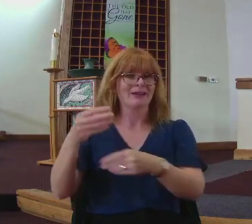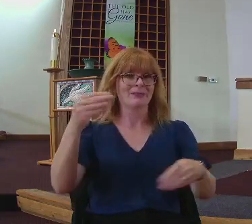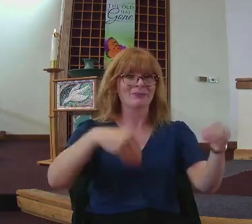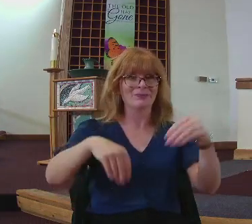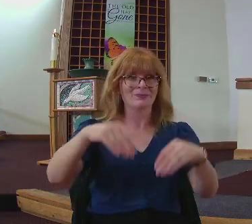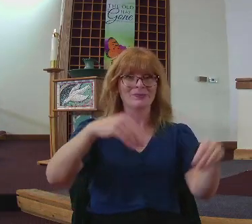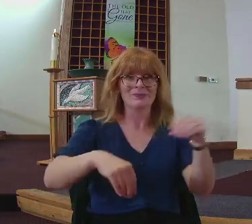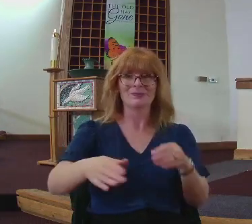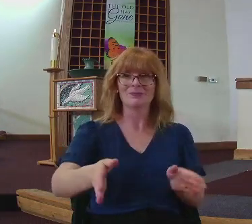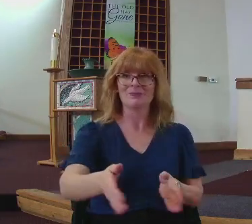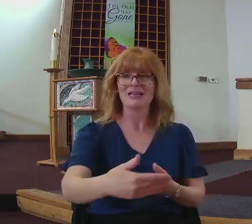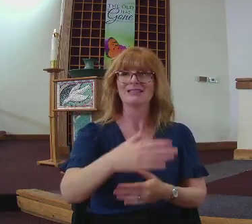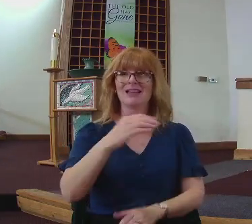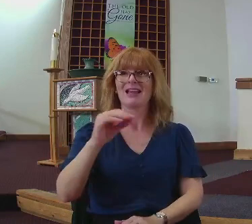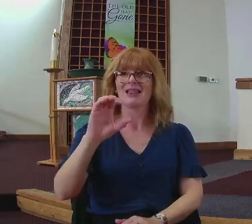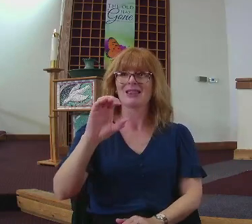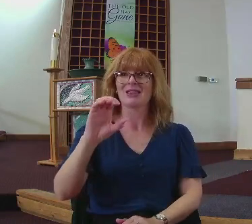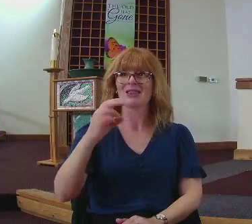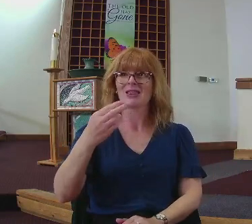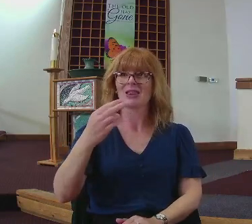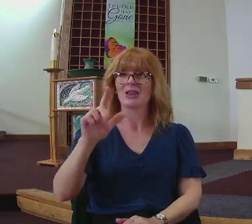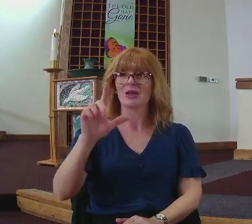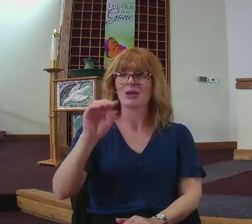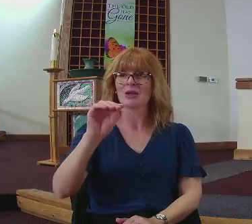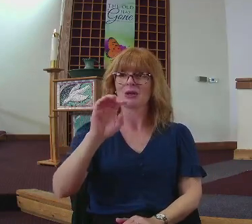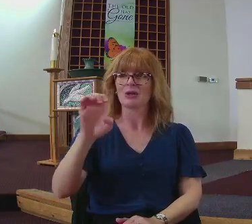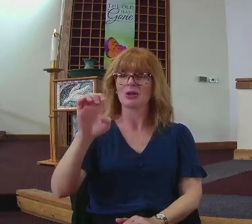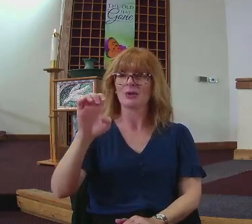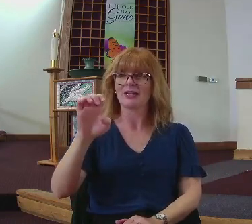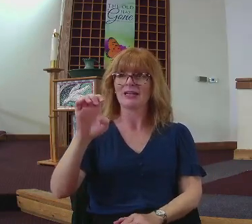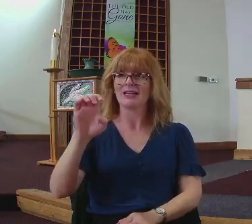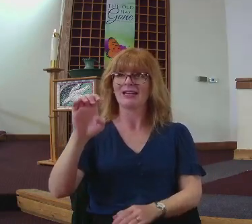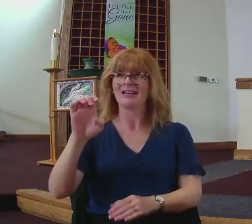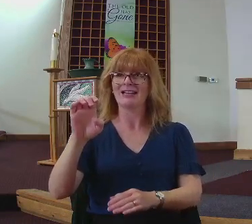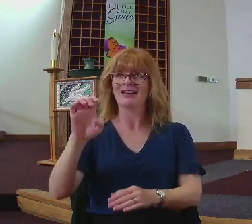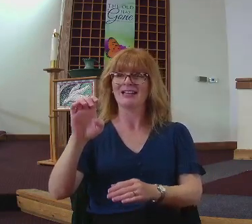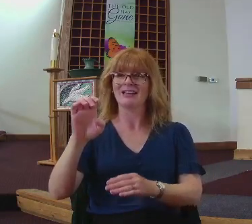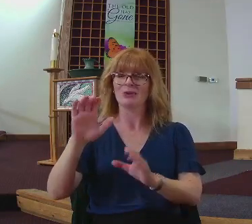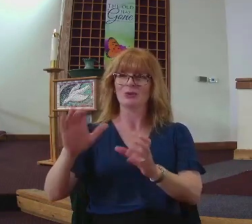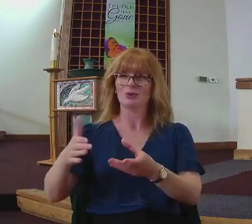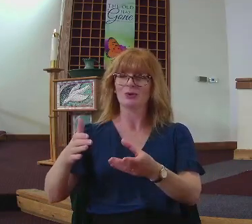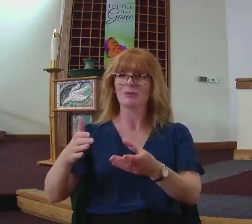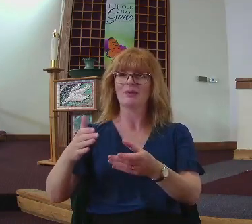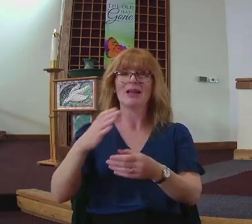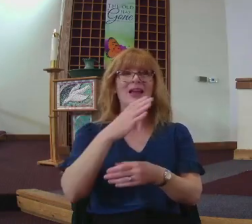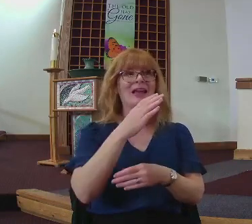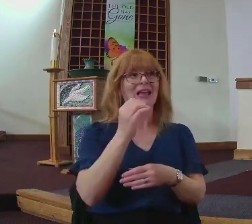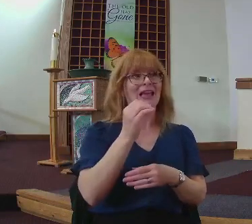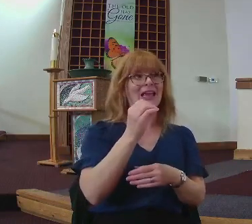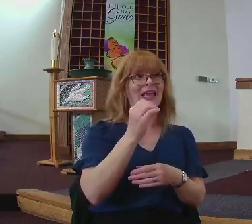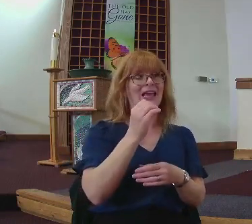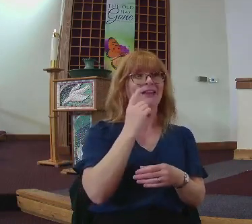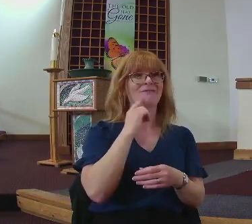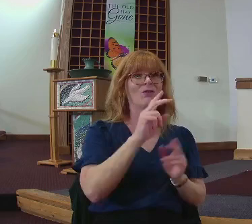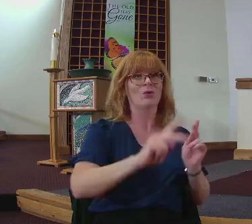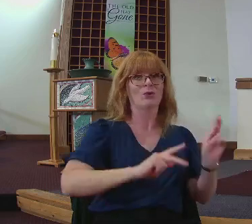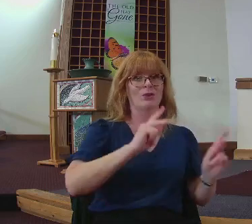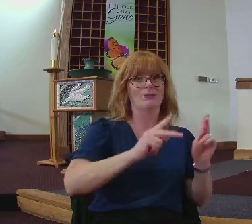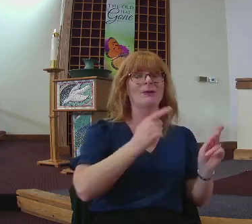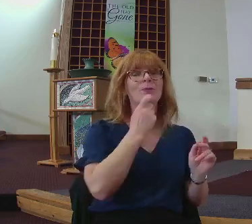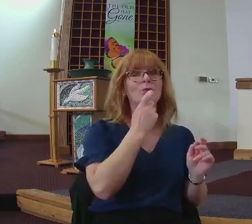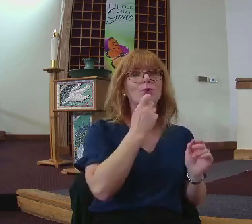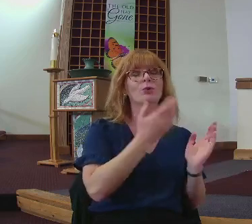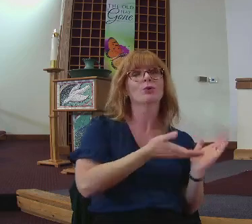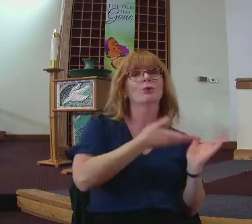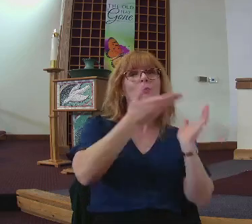with the last 10 baskets, and to Craig Cannon and Adam Matustik who were your ambassadors making the delivery to Esperanza